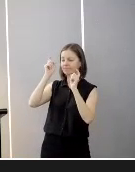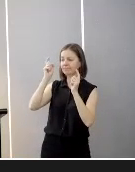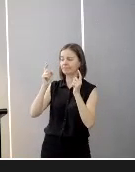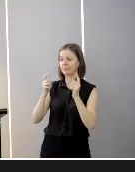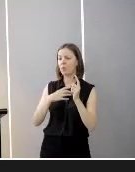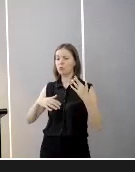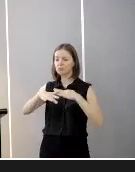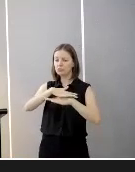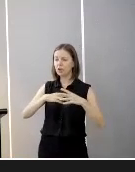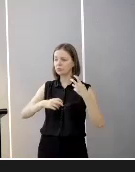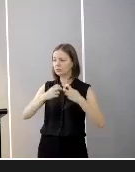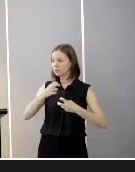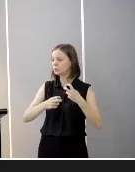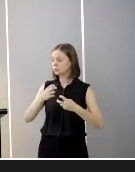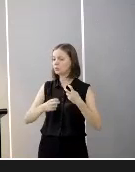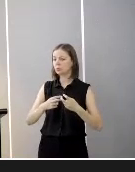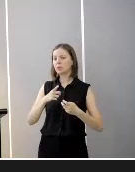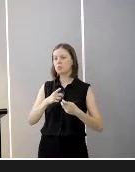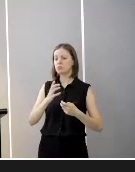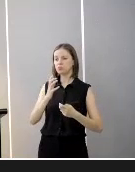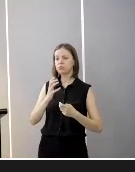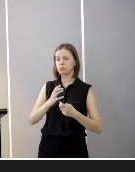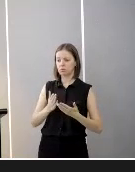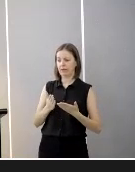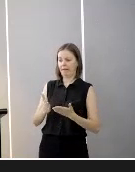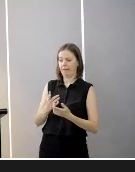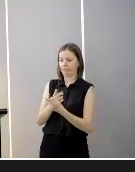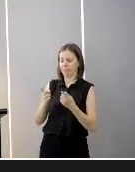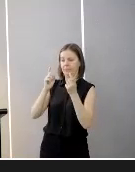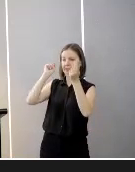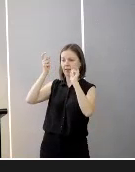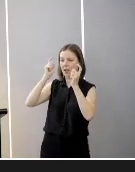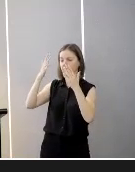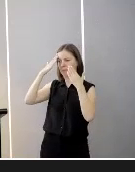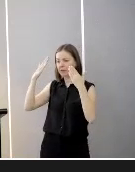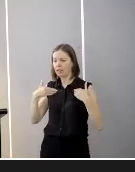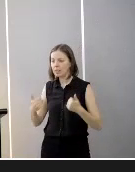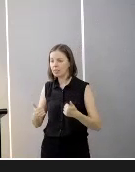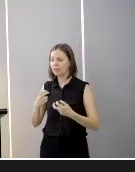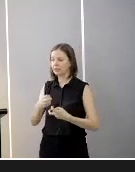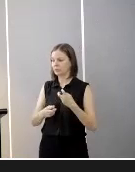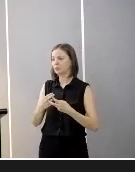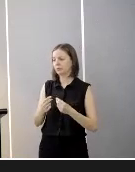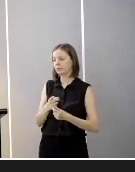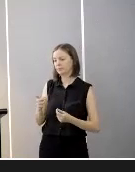wider societal factors are contributing a lot to the development of anxiety and mental health problems in young